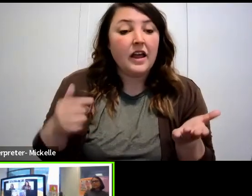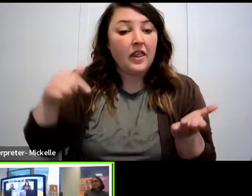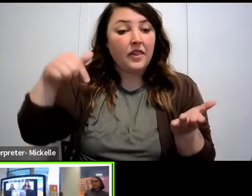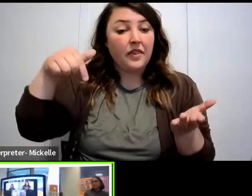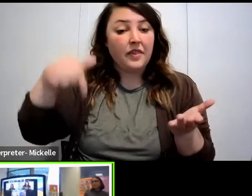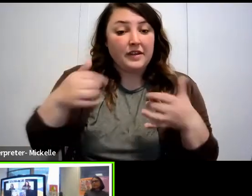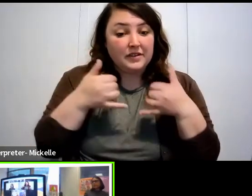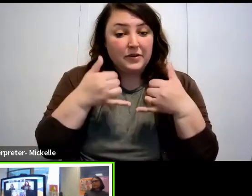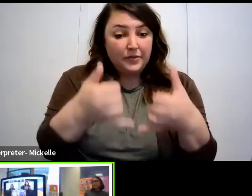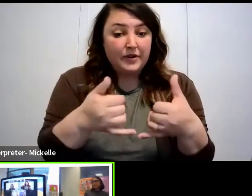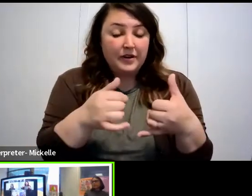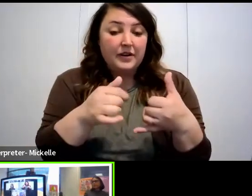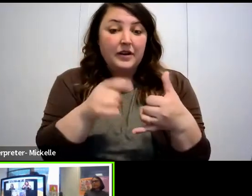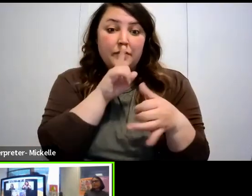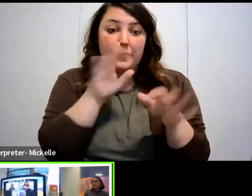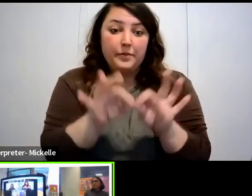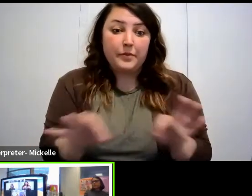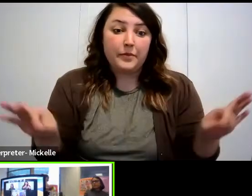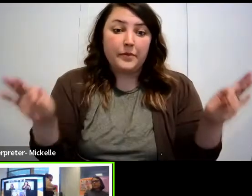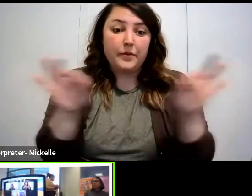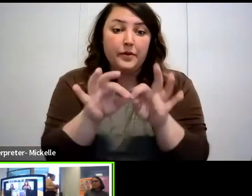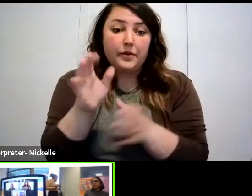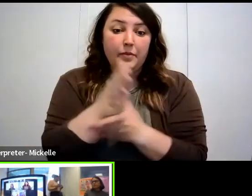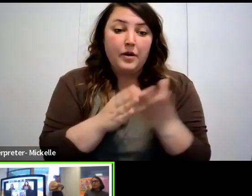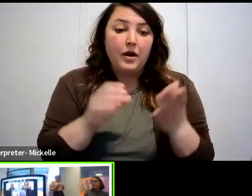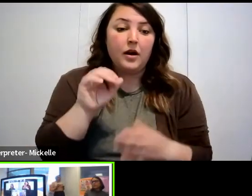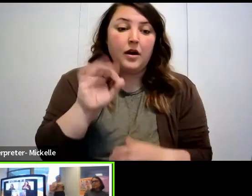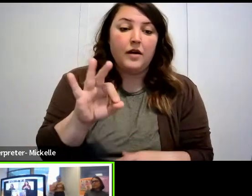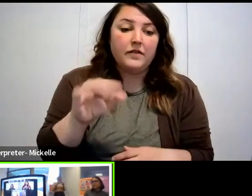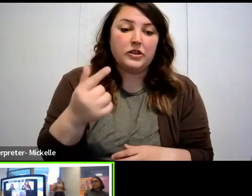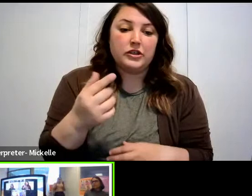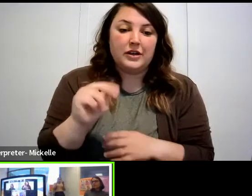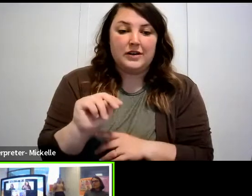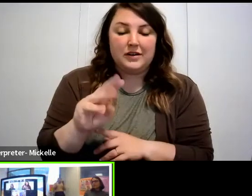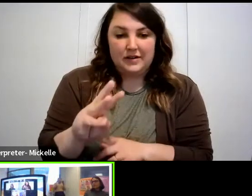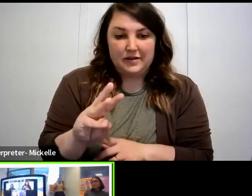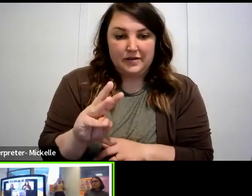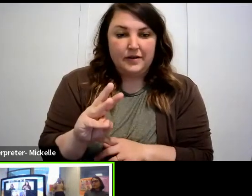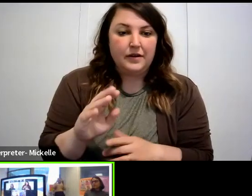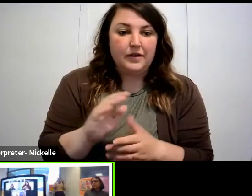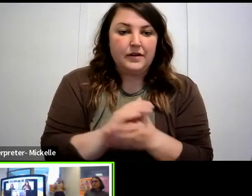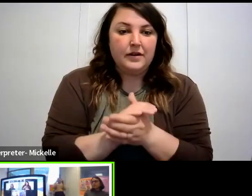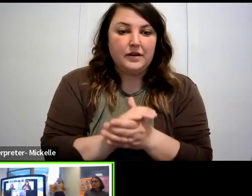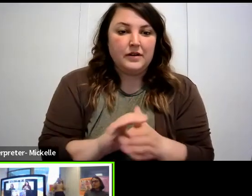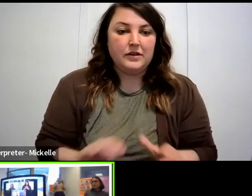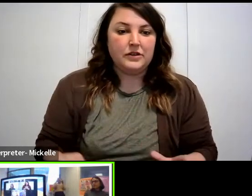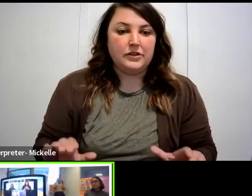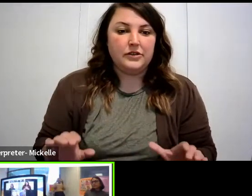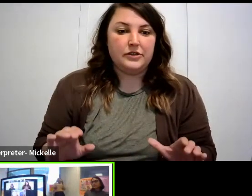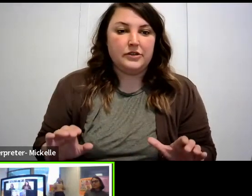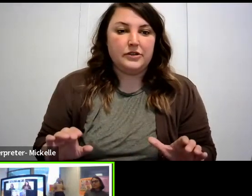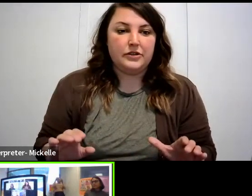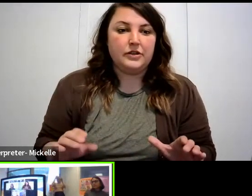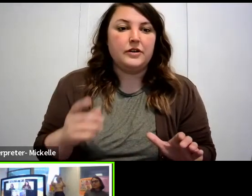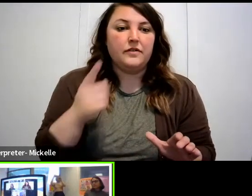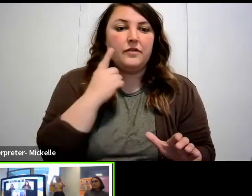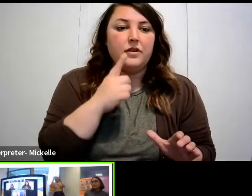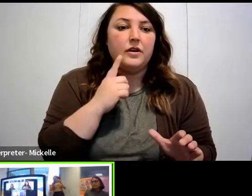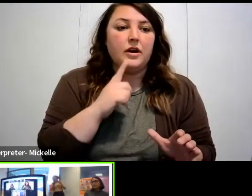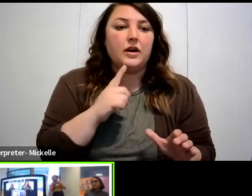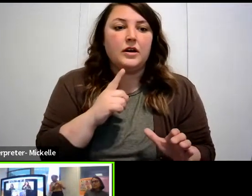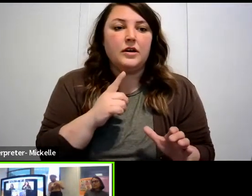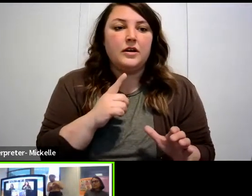a critical part of GNWP's advocacy for the effective implementation of the international